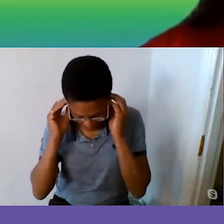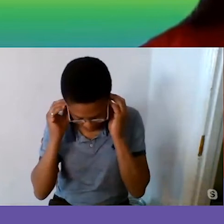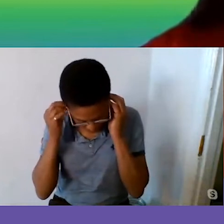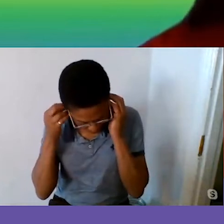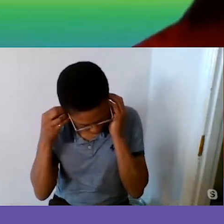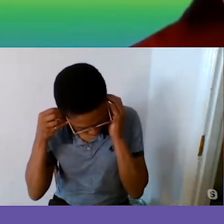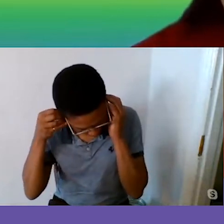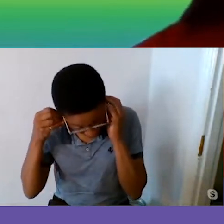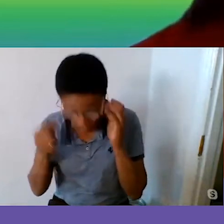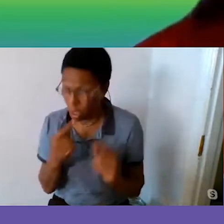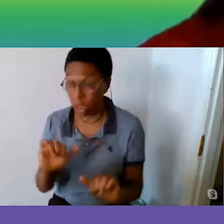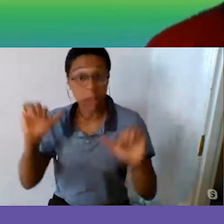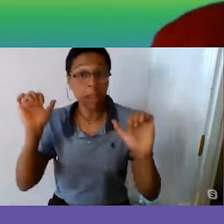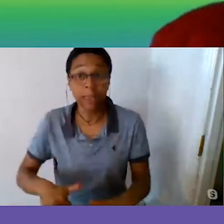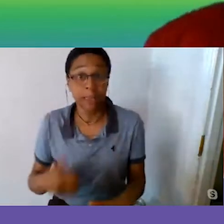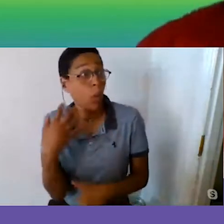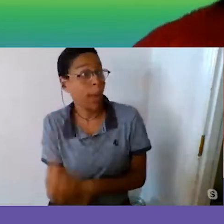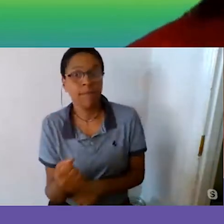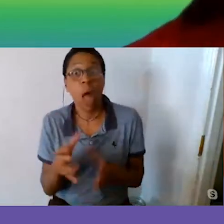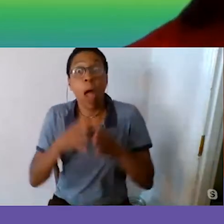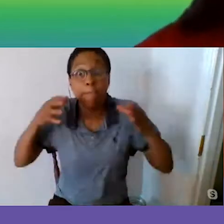well, that was a good manifestation. What's next?